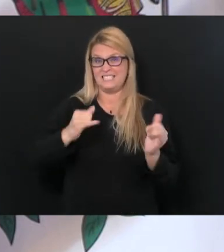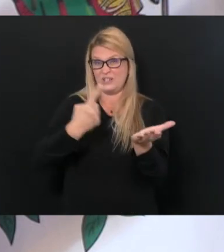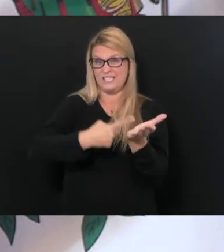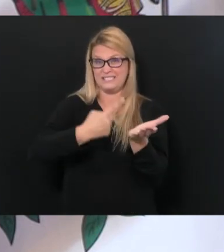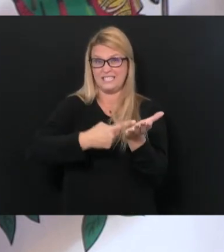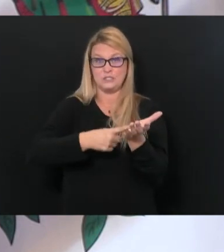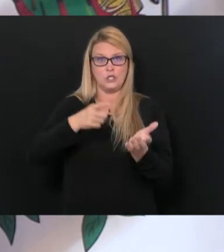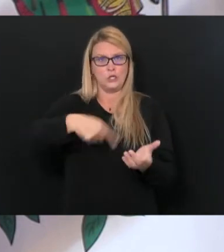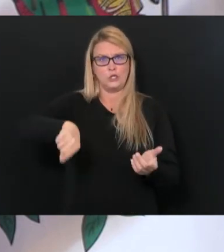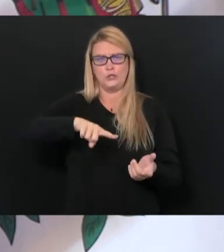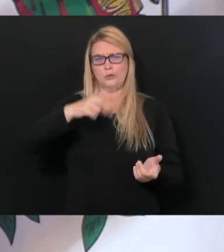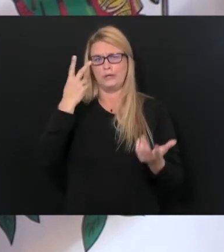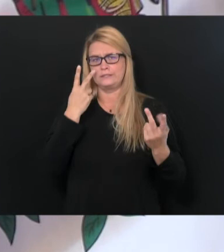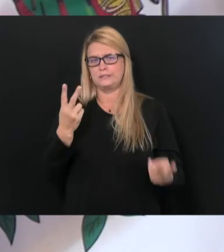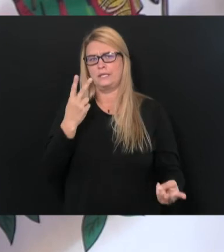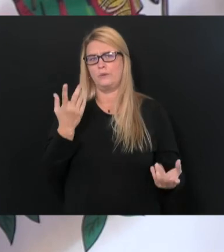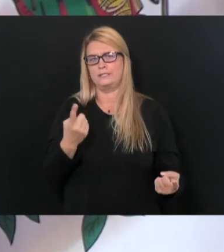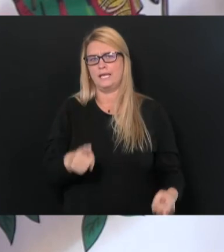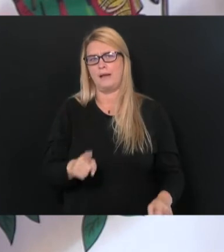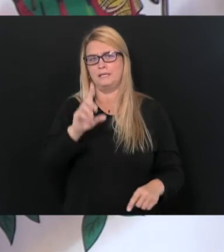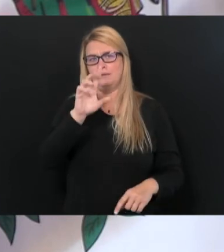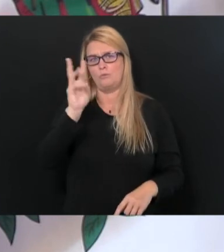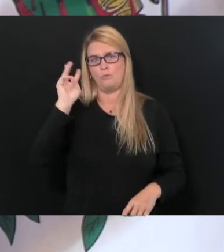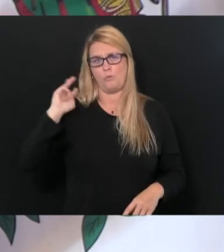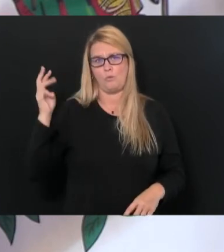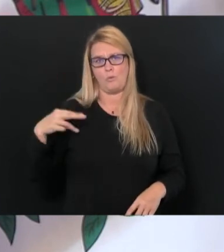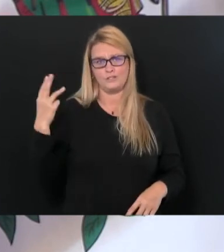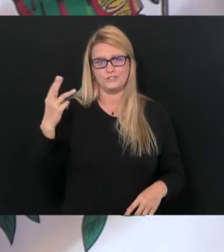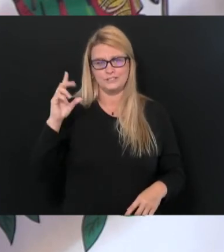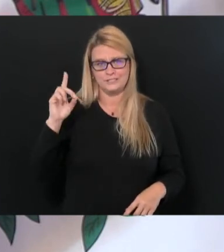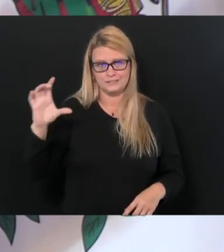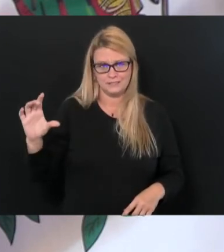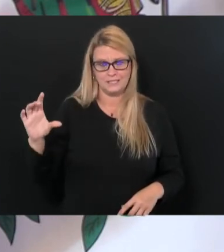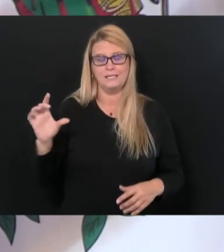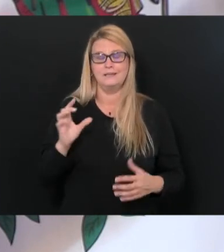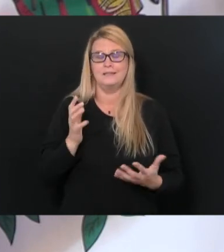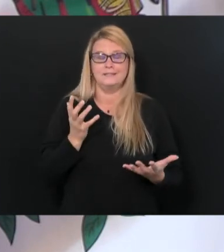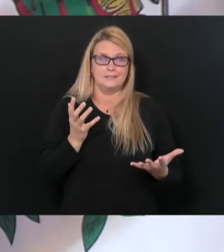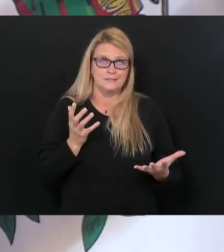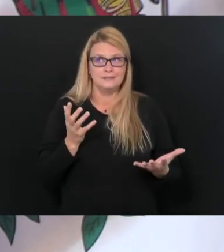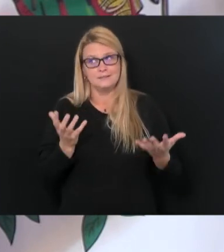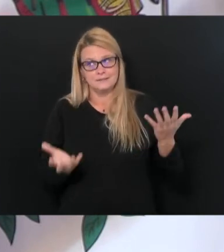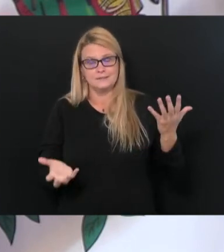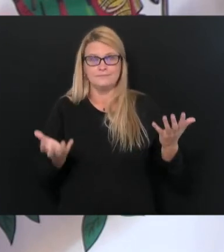what's going on in D.C., and, just to tell it like it is, it's,